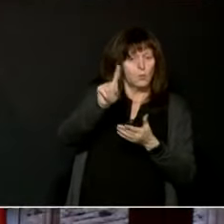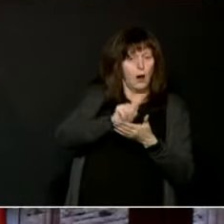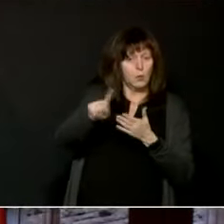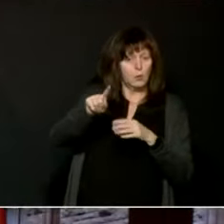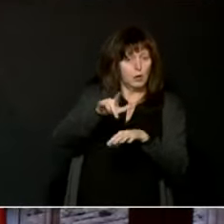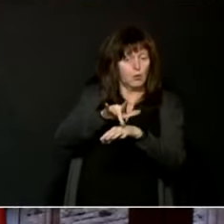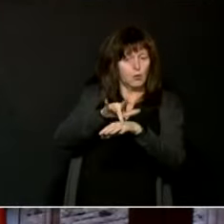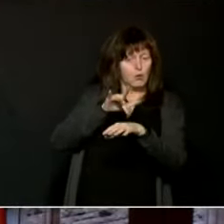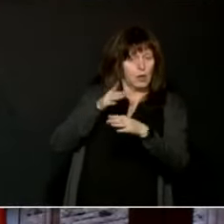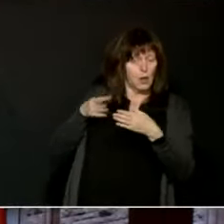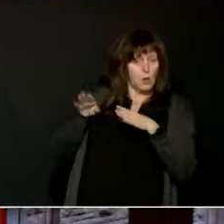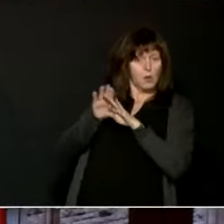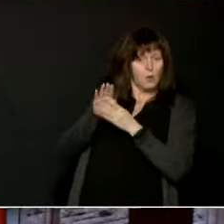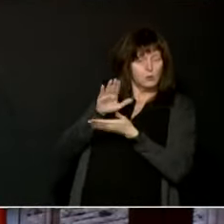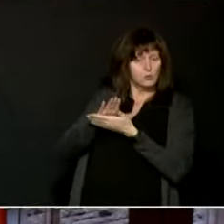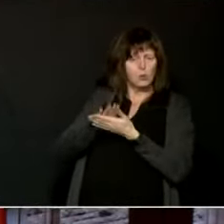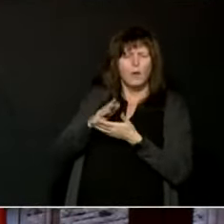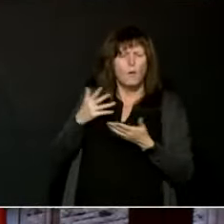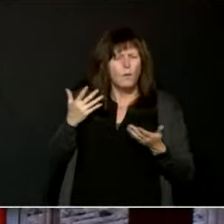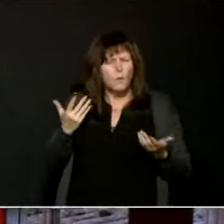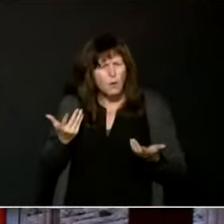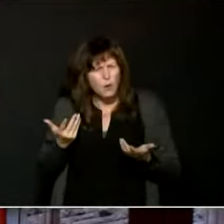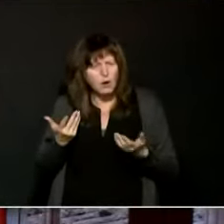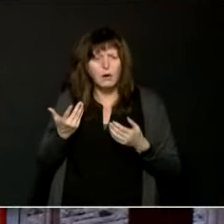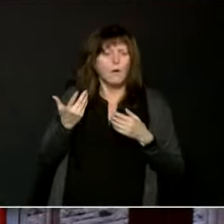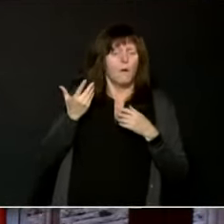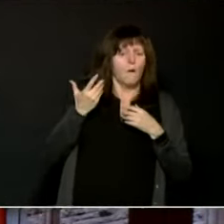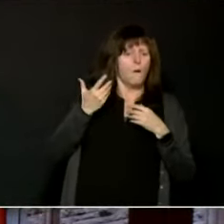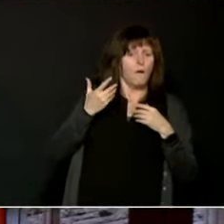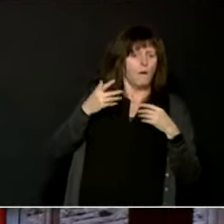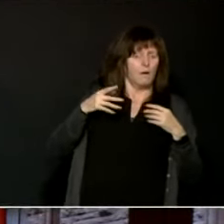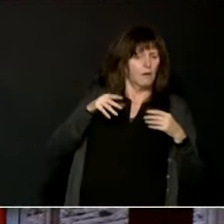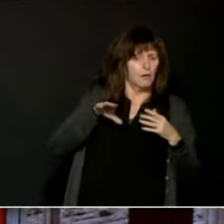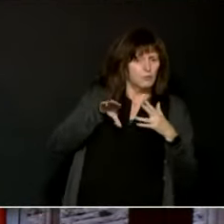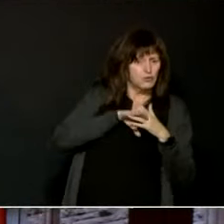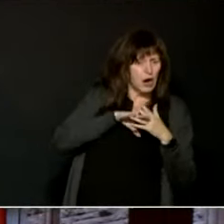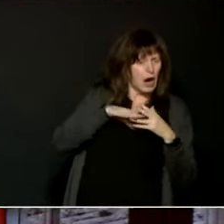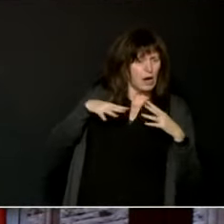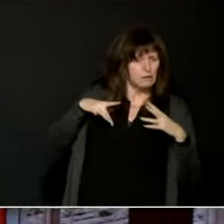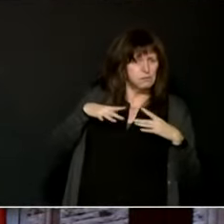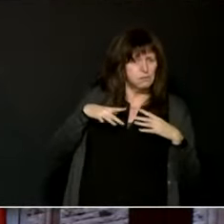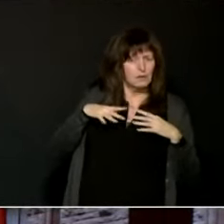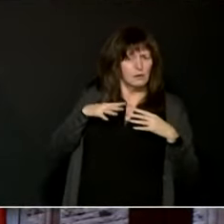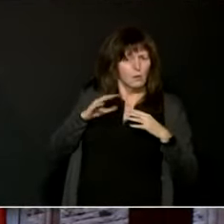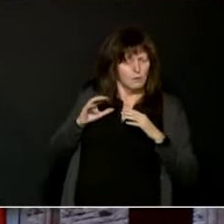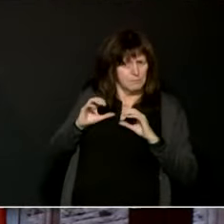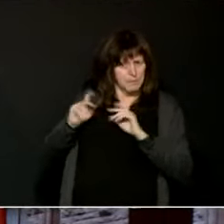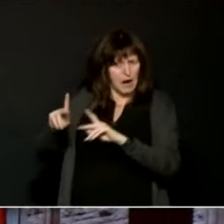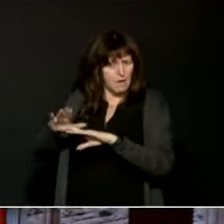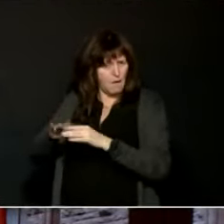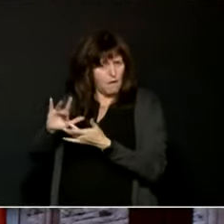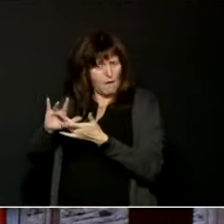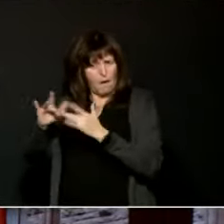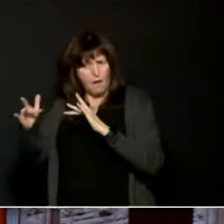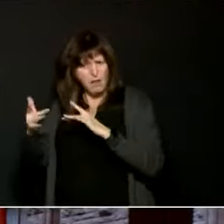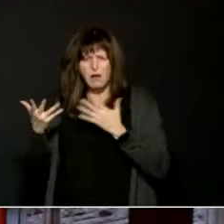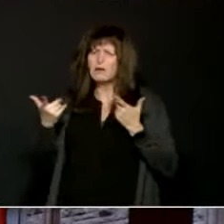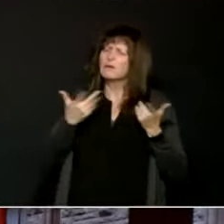So, again, it's in this time of volatility and watching it, as we've seen the numbers go up quickly.